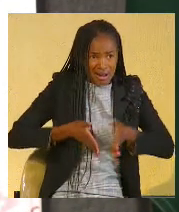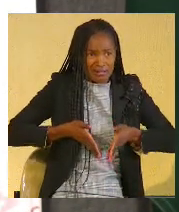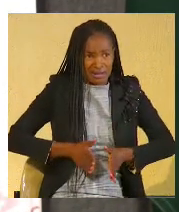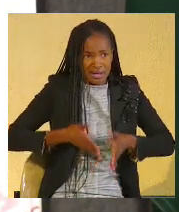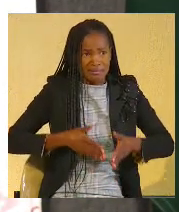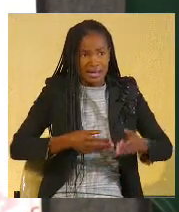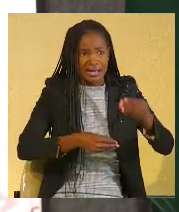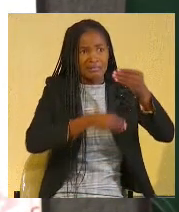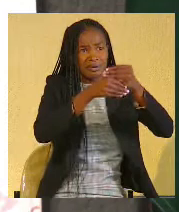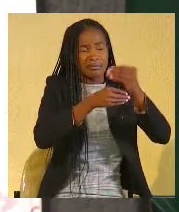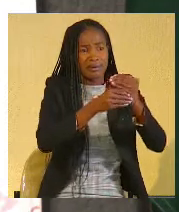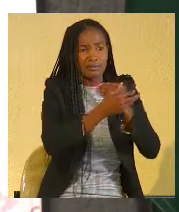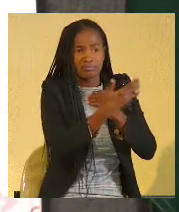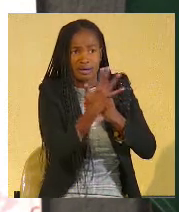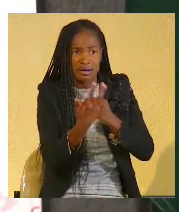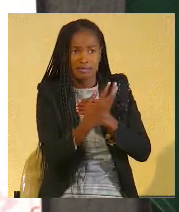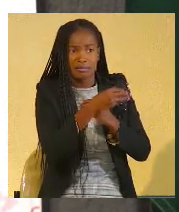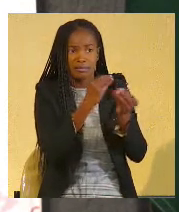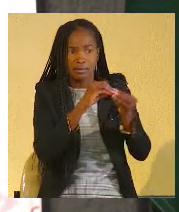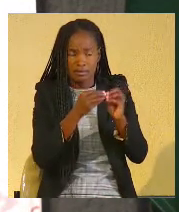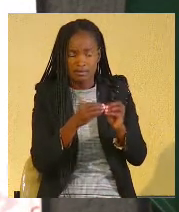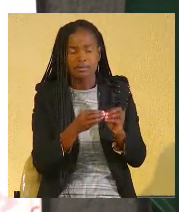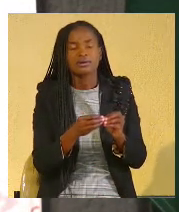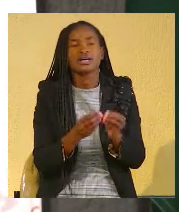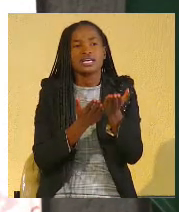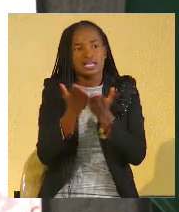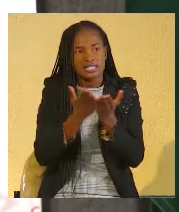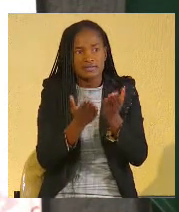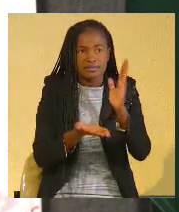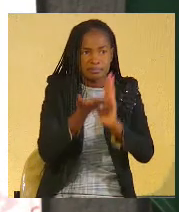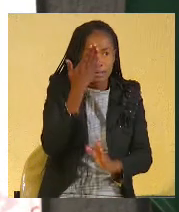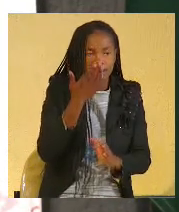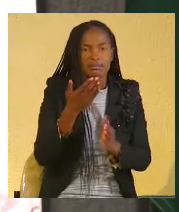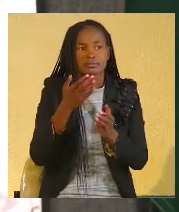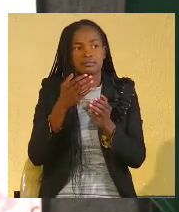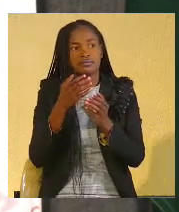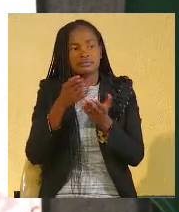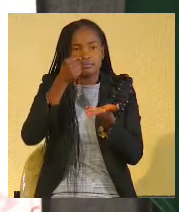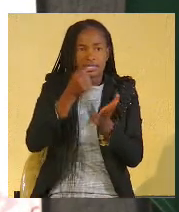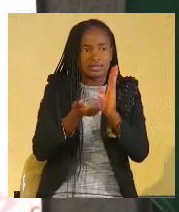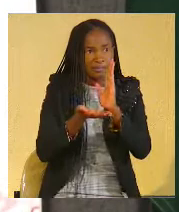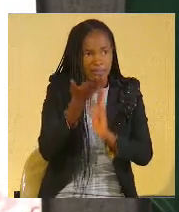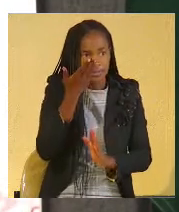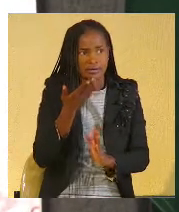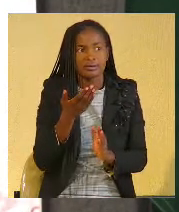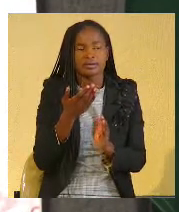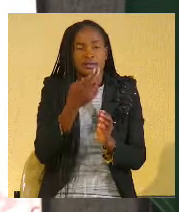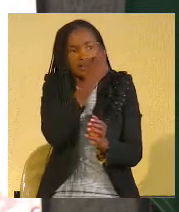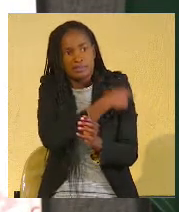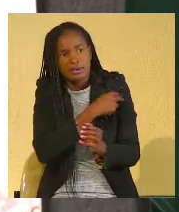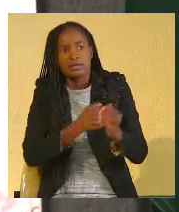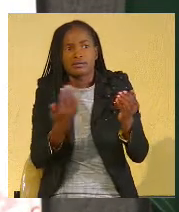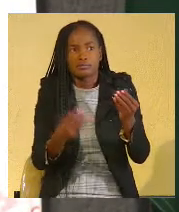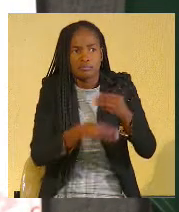and therefore the services and the infrastructure has to keep up with the